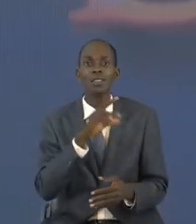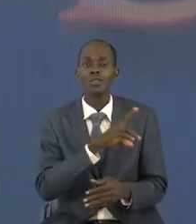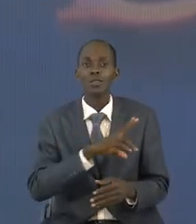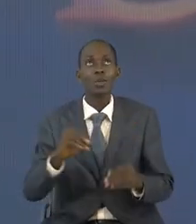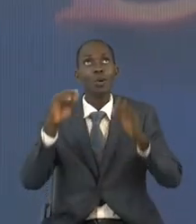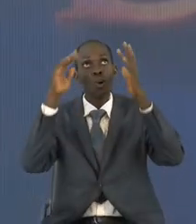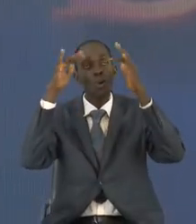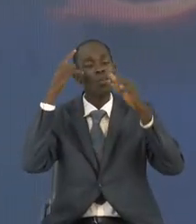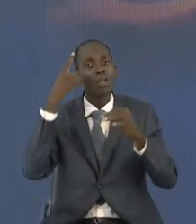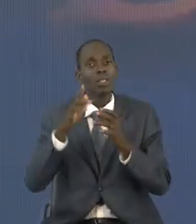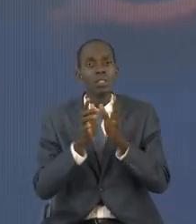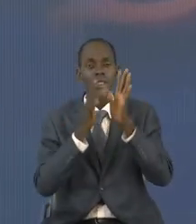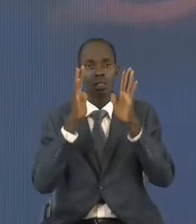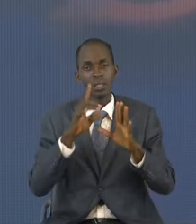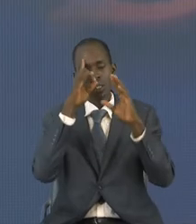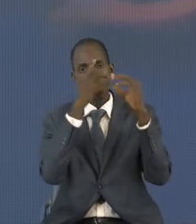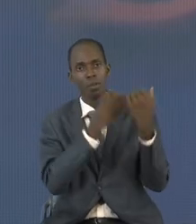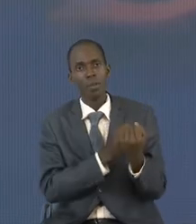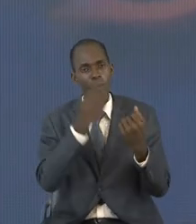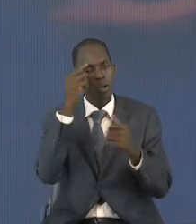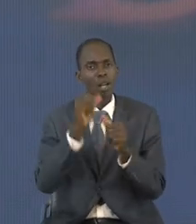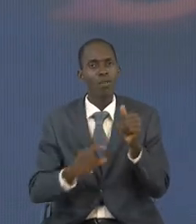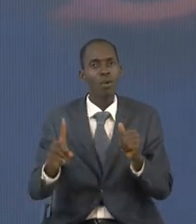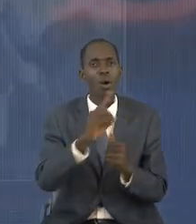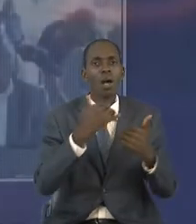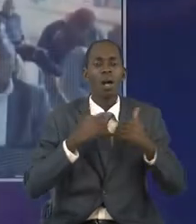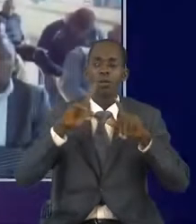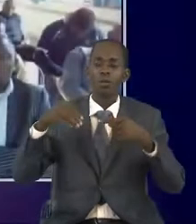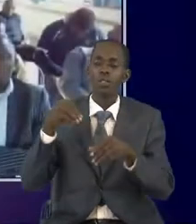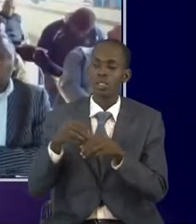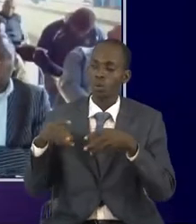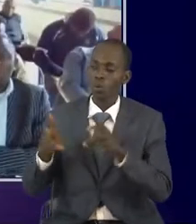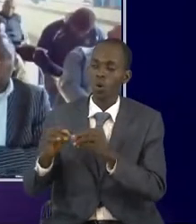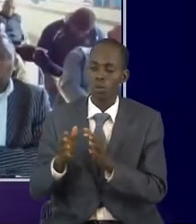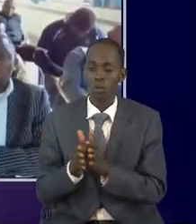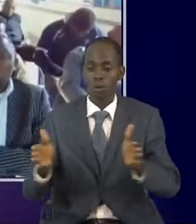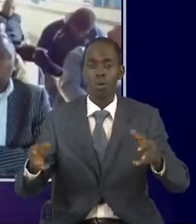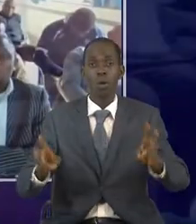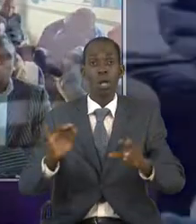faith because everybody has gone the direction of the Broadway. I will not join them.